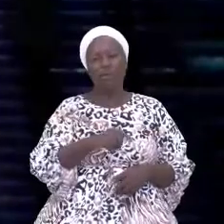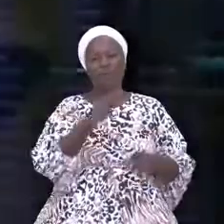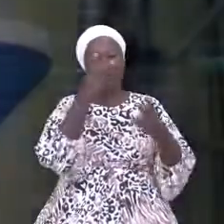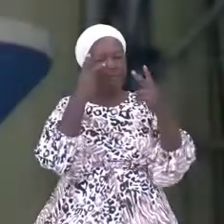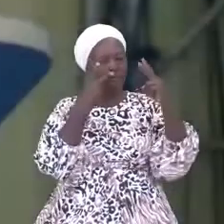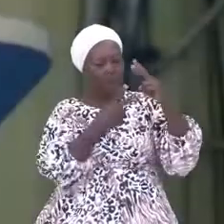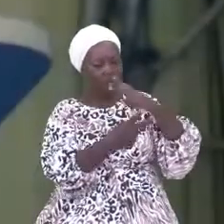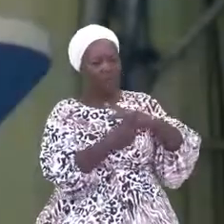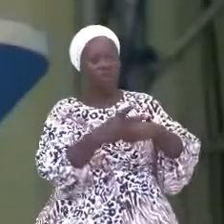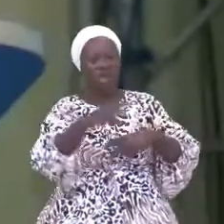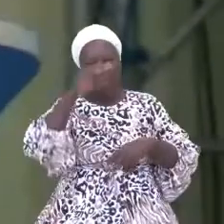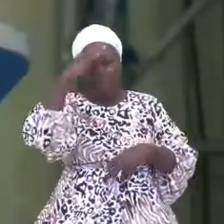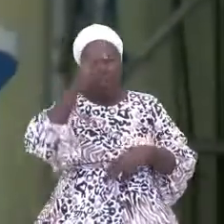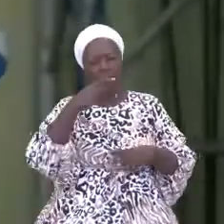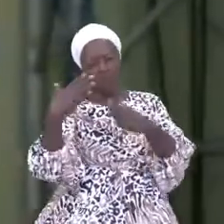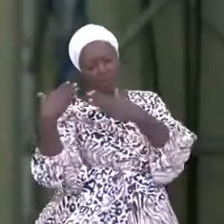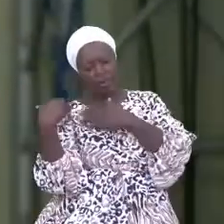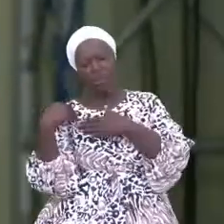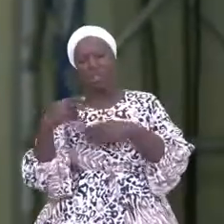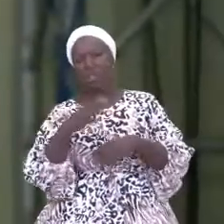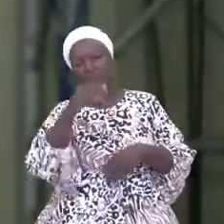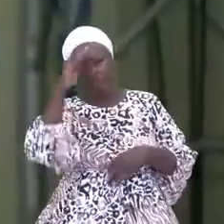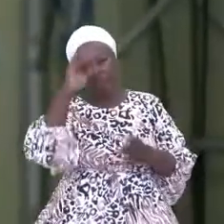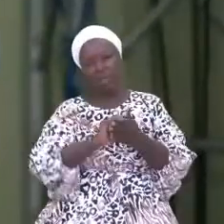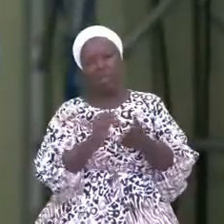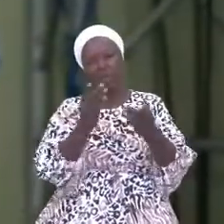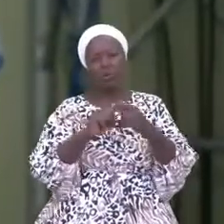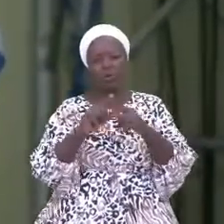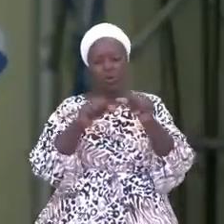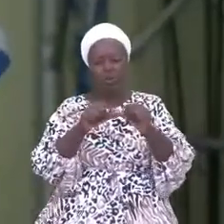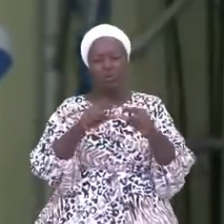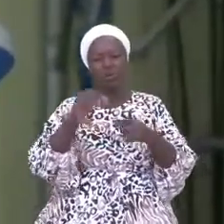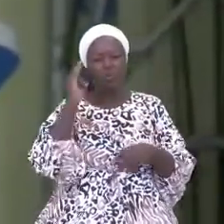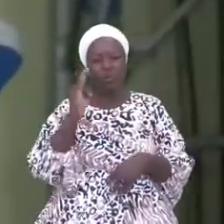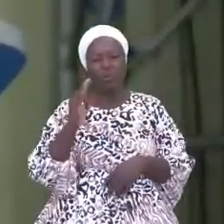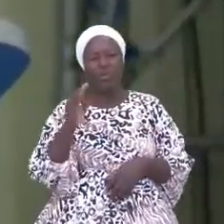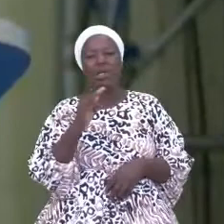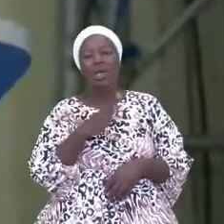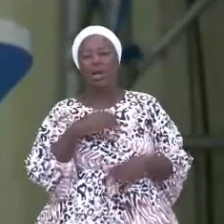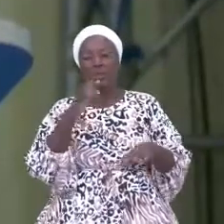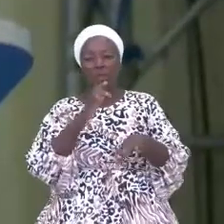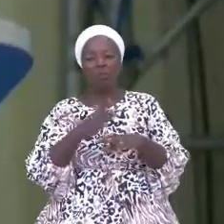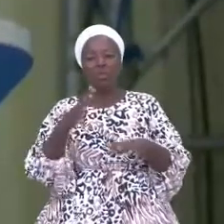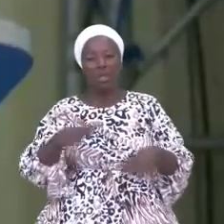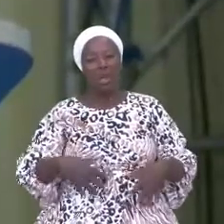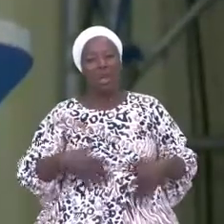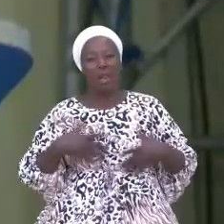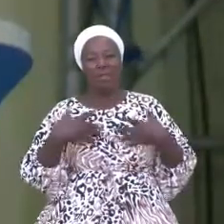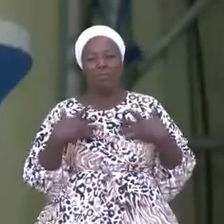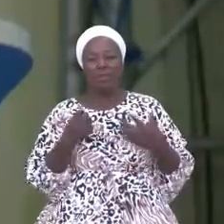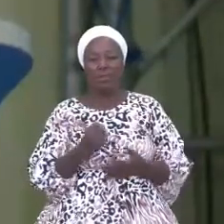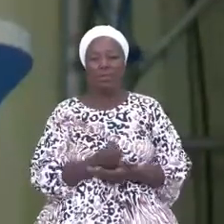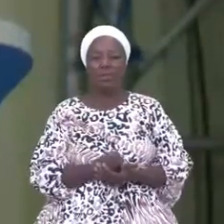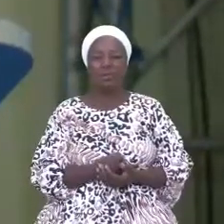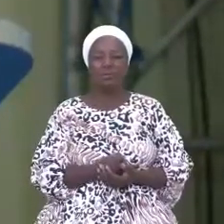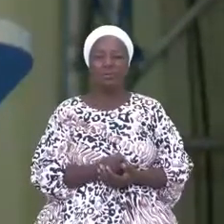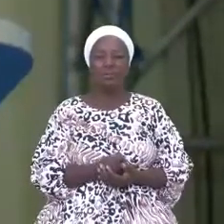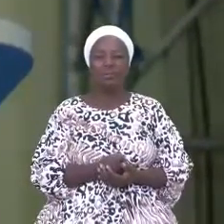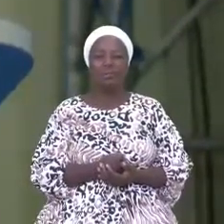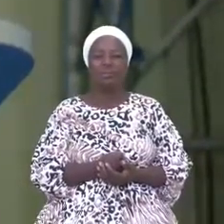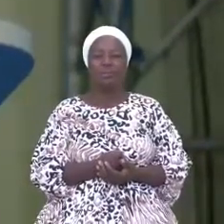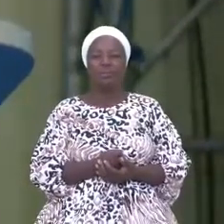categories of people all over the globe. Counselors, by my right hand, others are